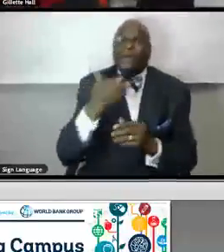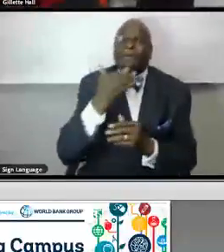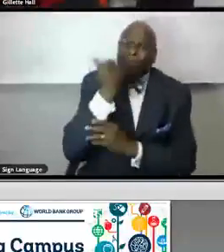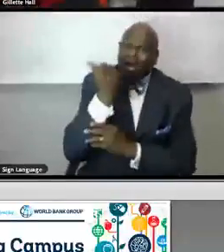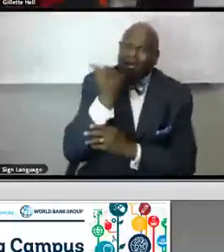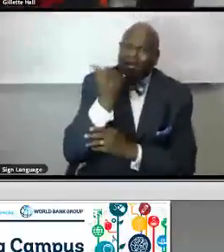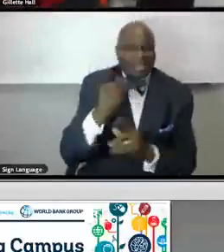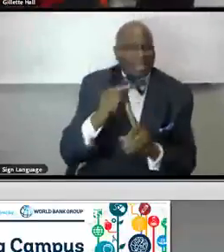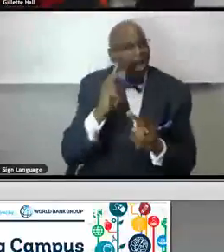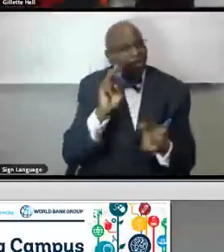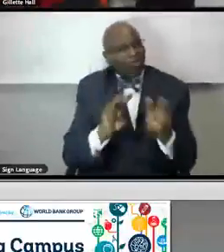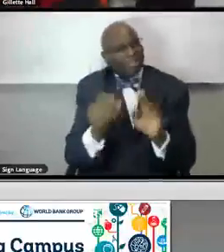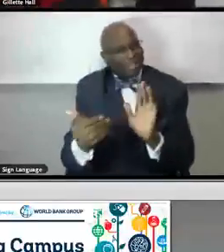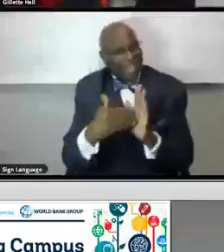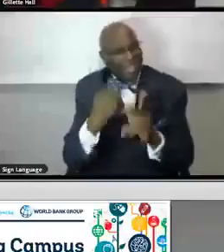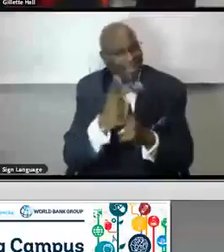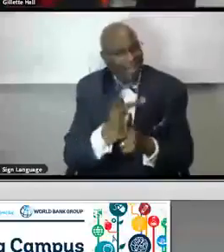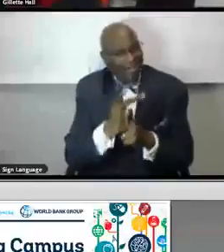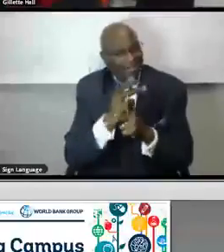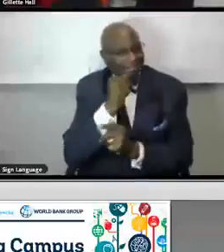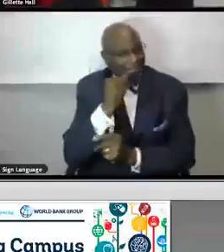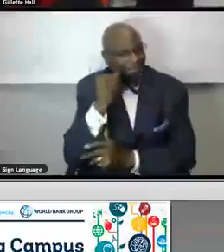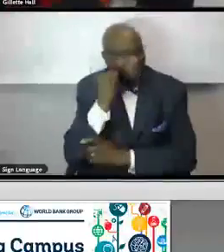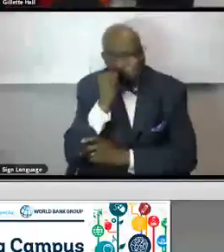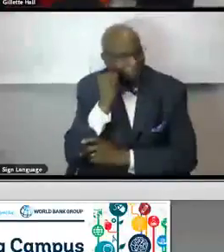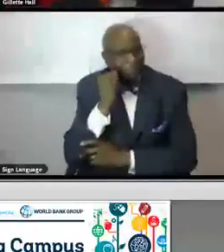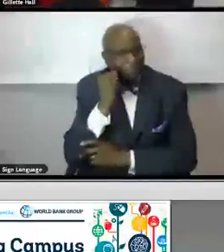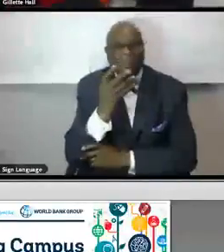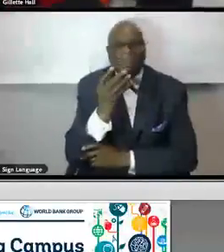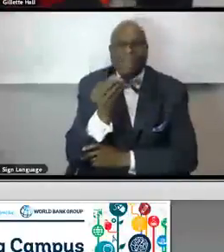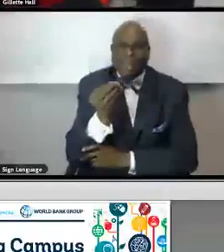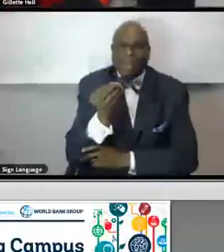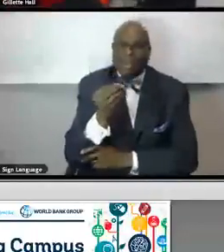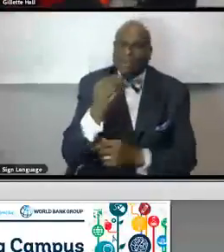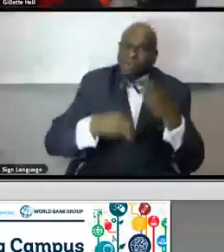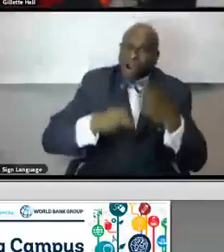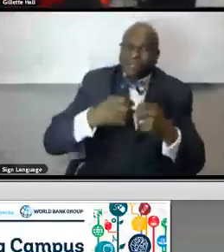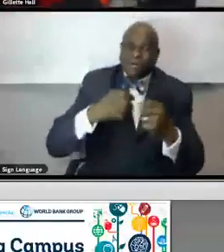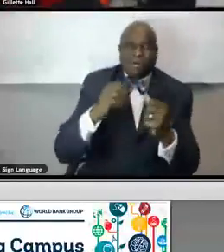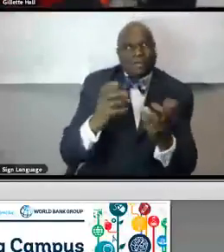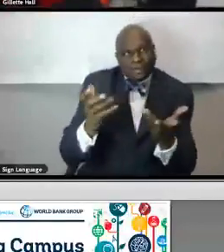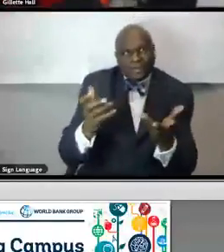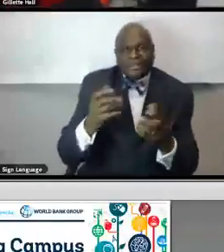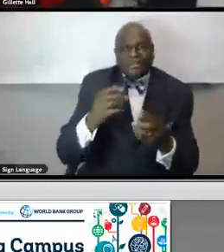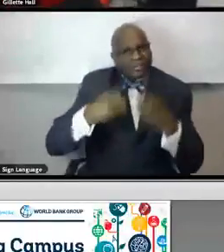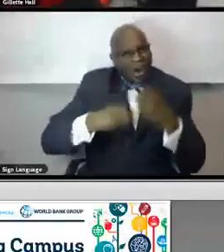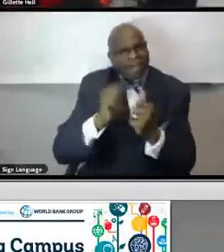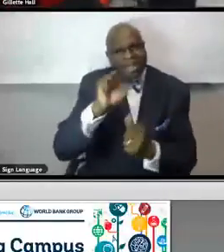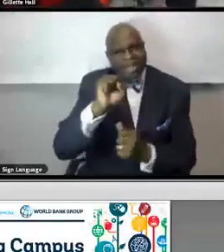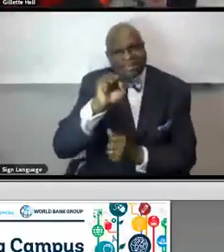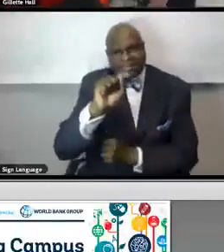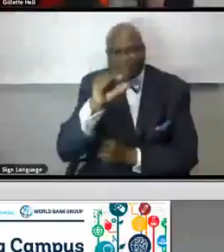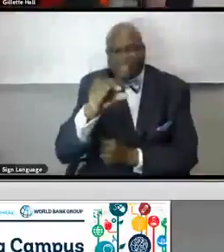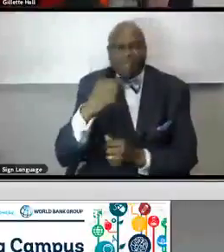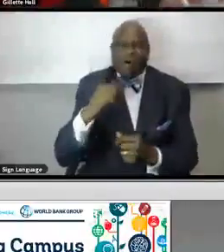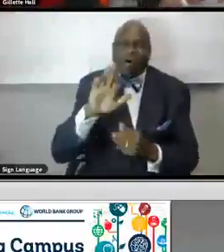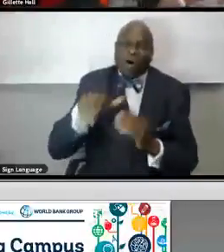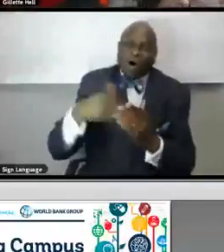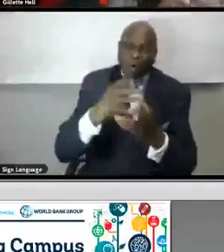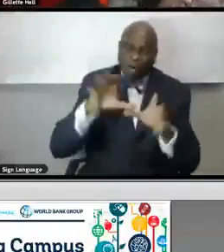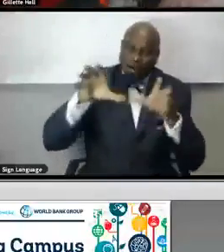but I looked at them again carefully yesterday. The problem with the SDGs is we all want to